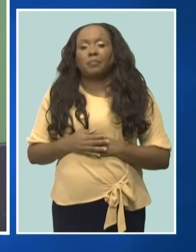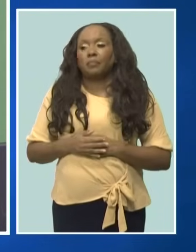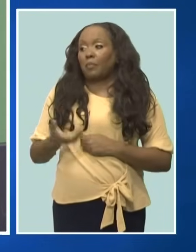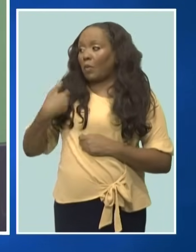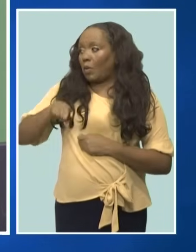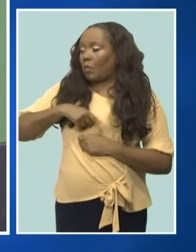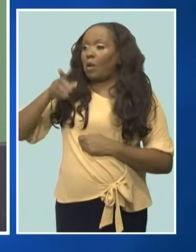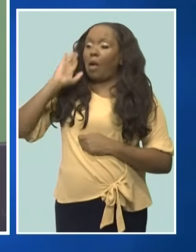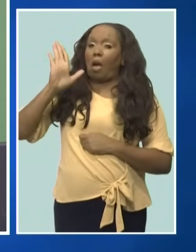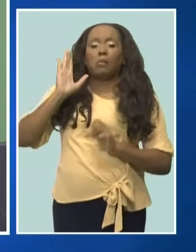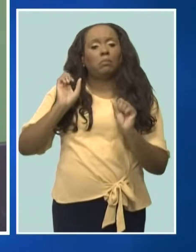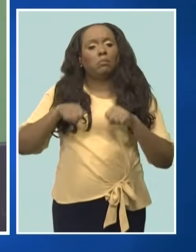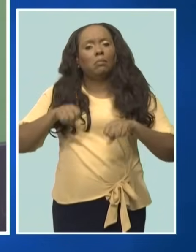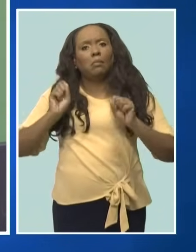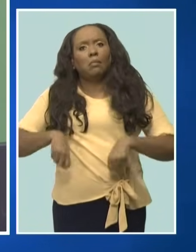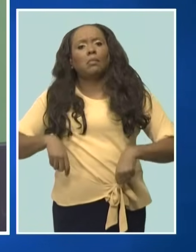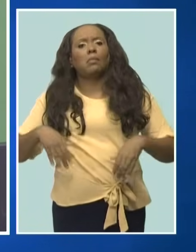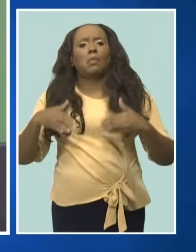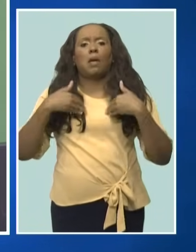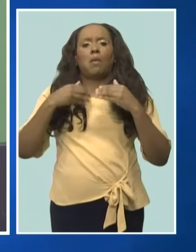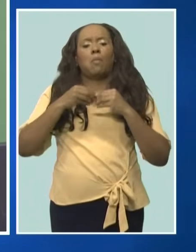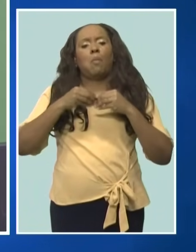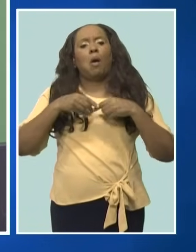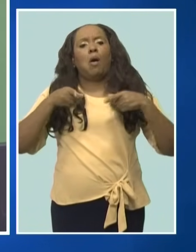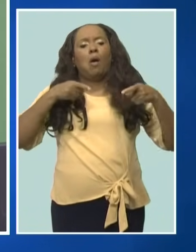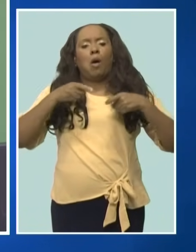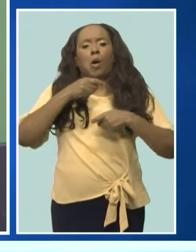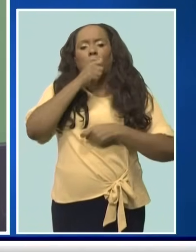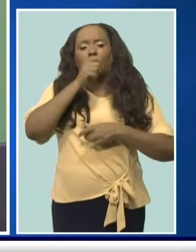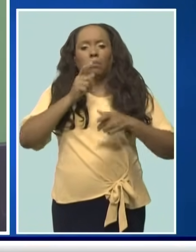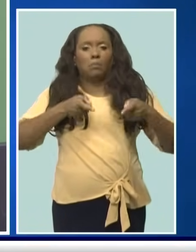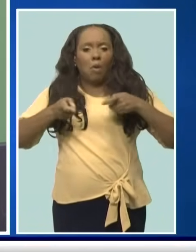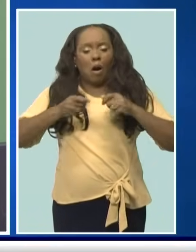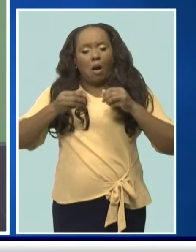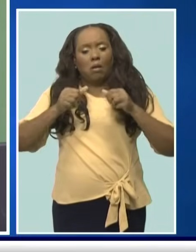resilience and managing climate change.